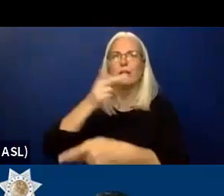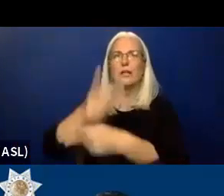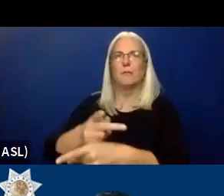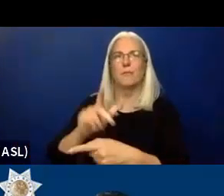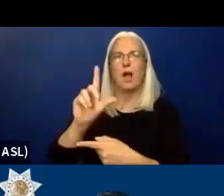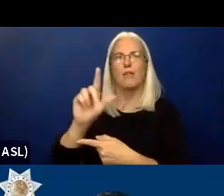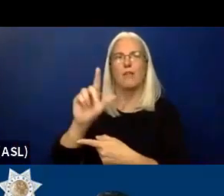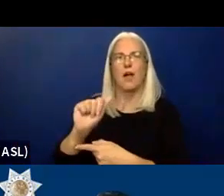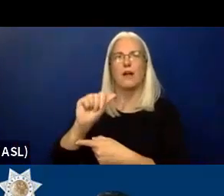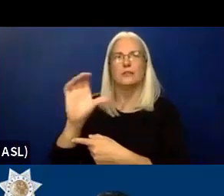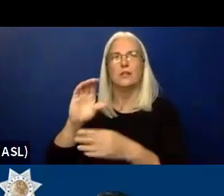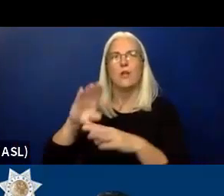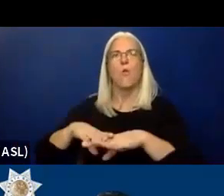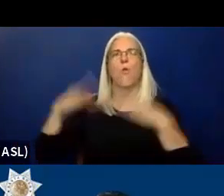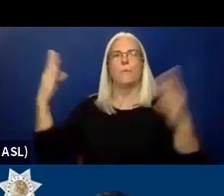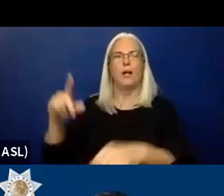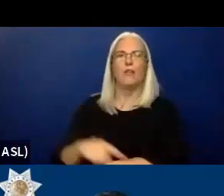anticipating, which is next Saturday.